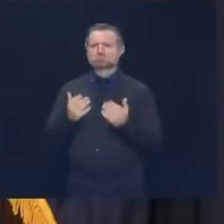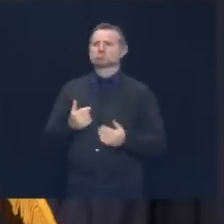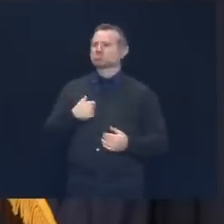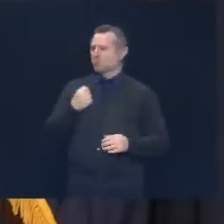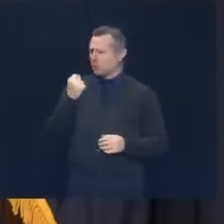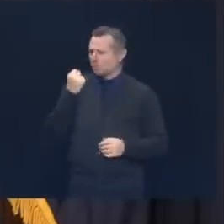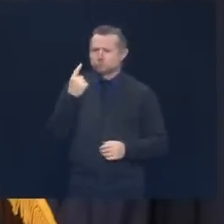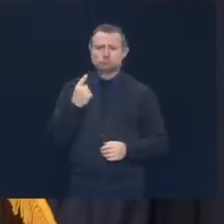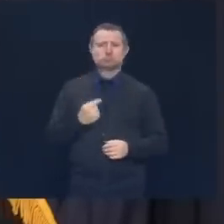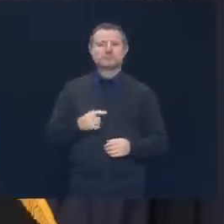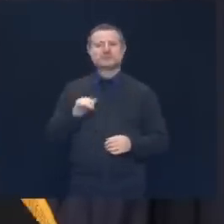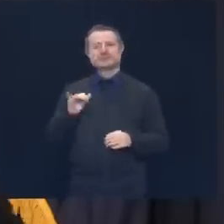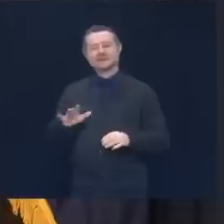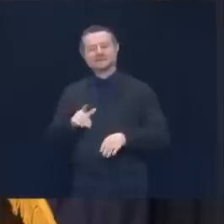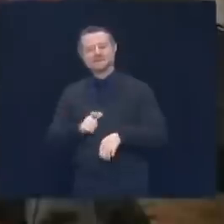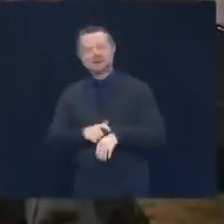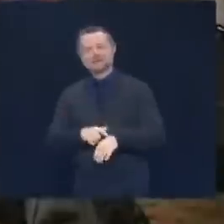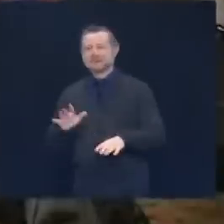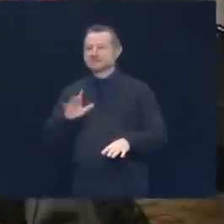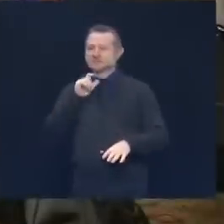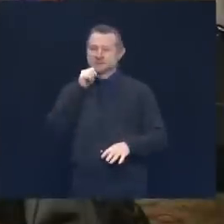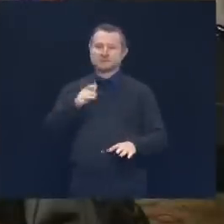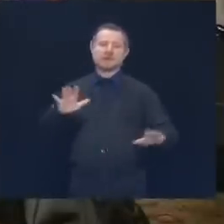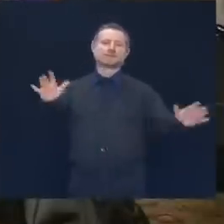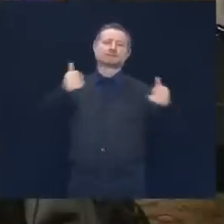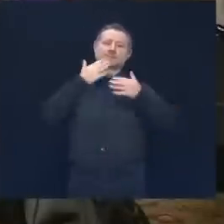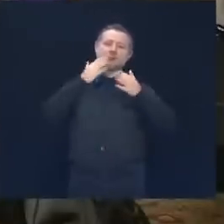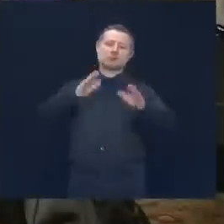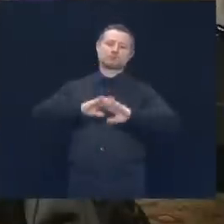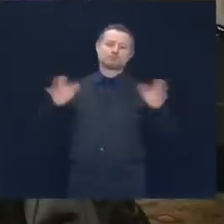advise against it, but they're going to do it. Thank you very much,